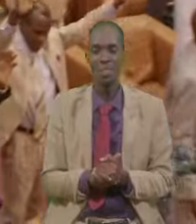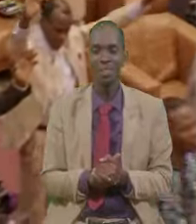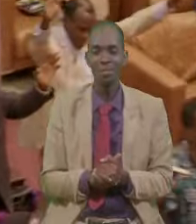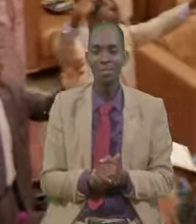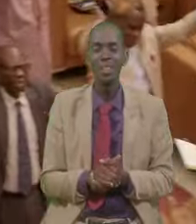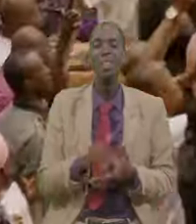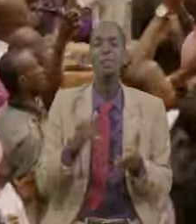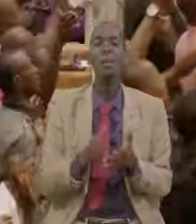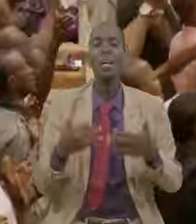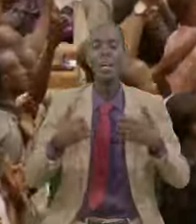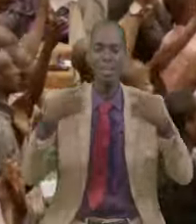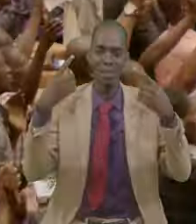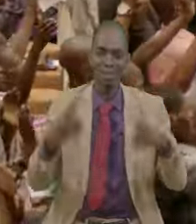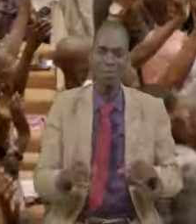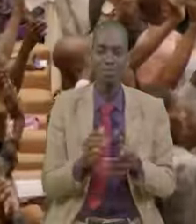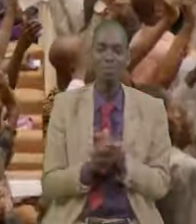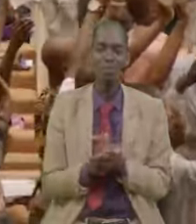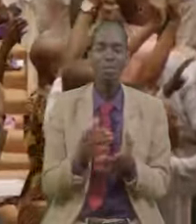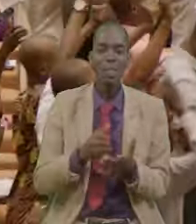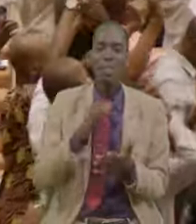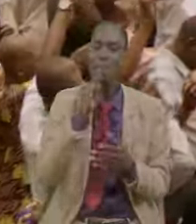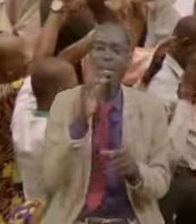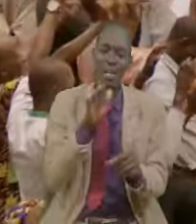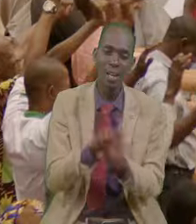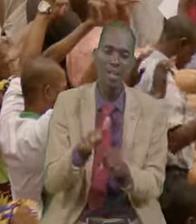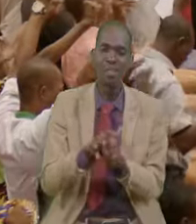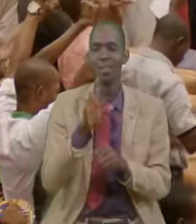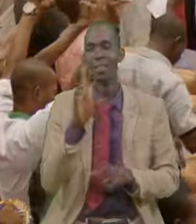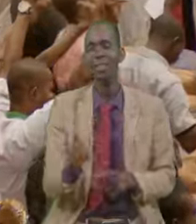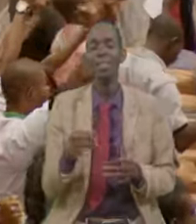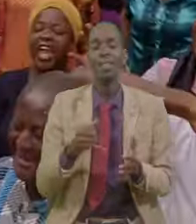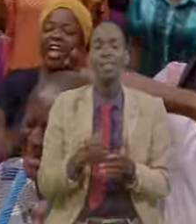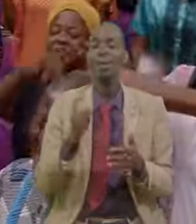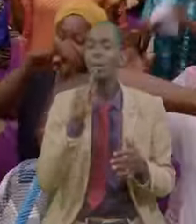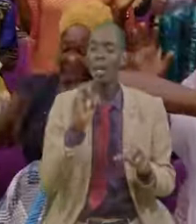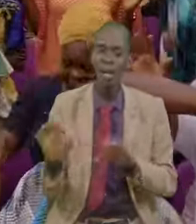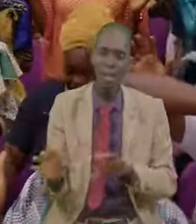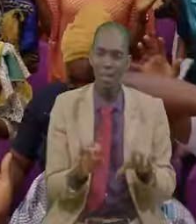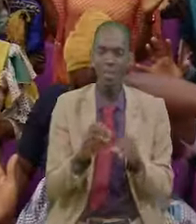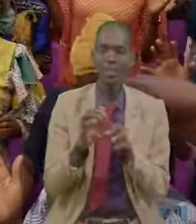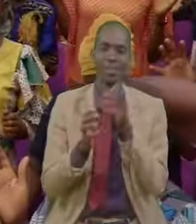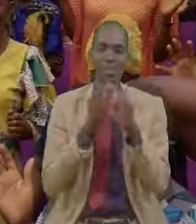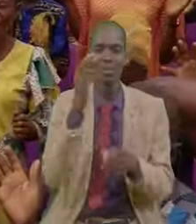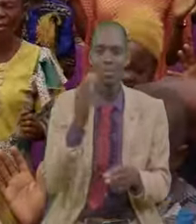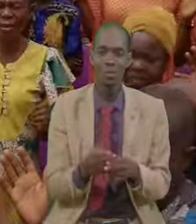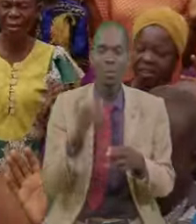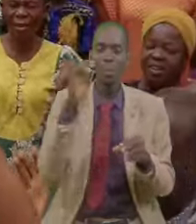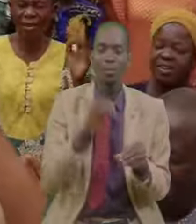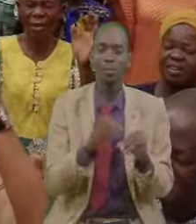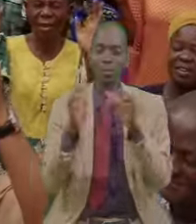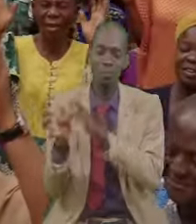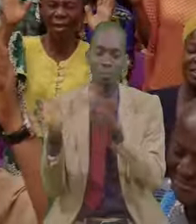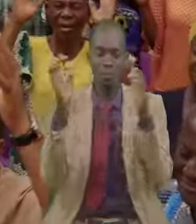It's done. It's done. It's done. In